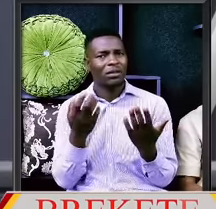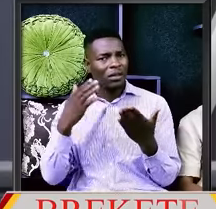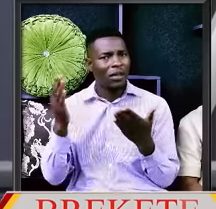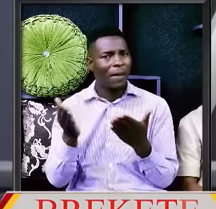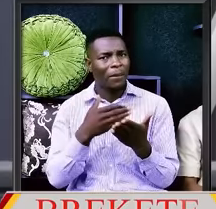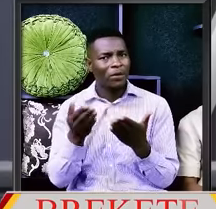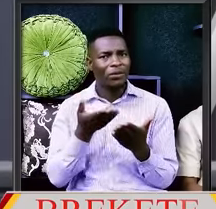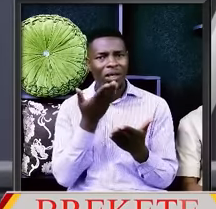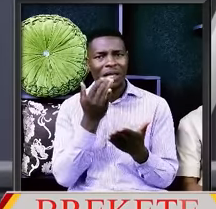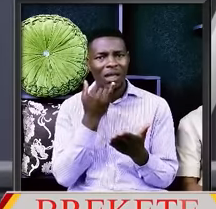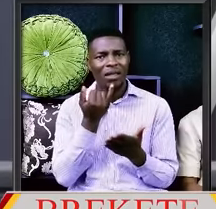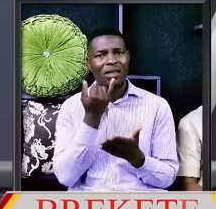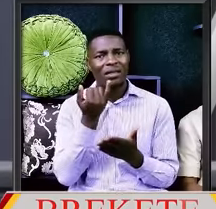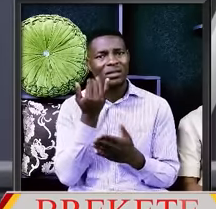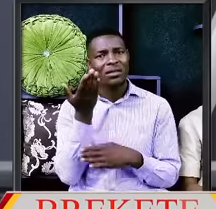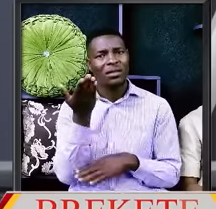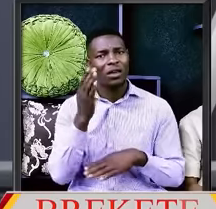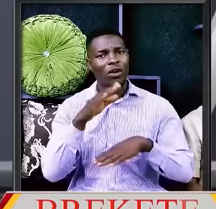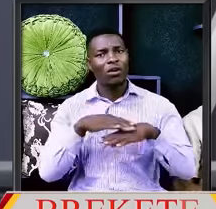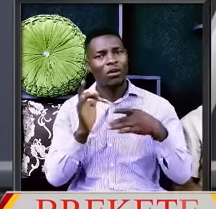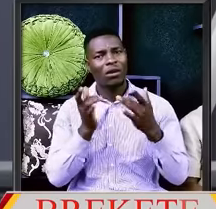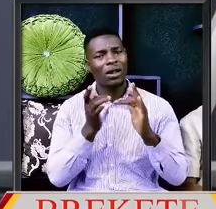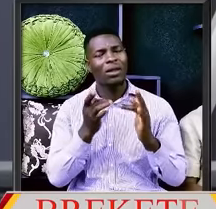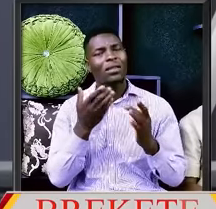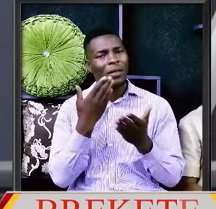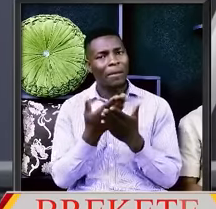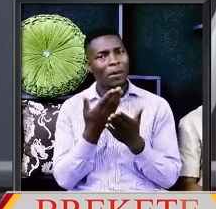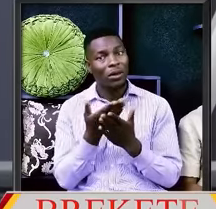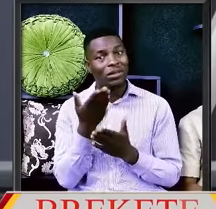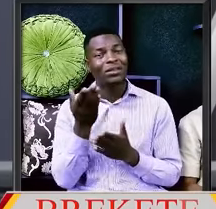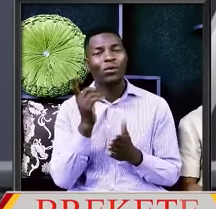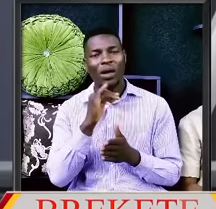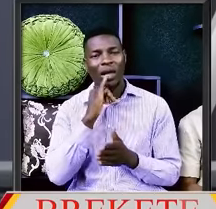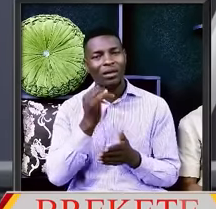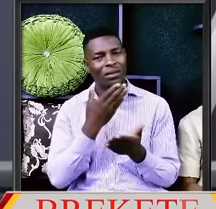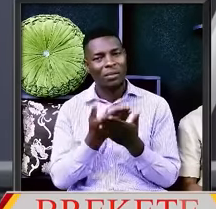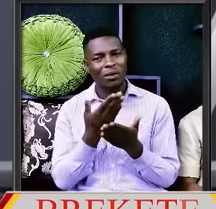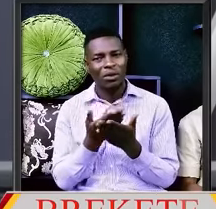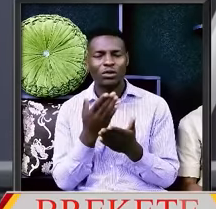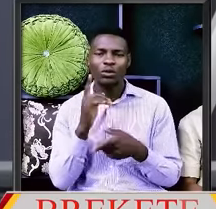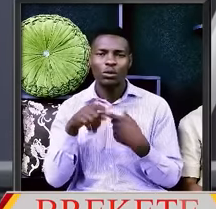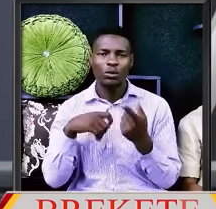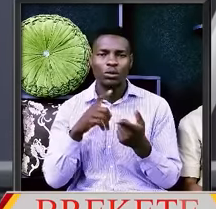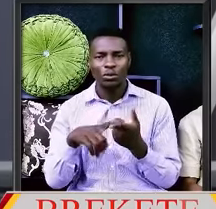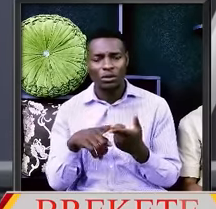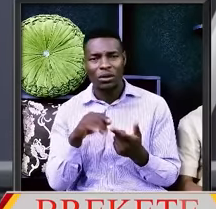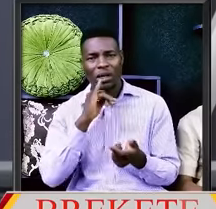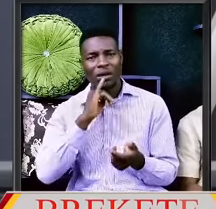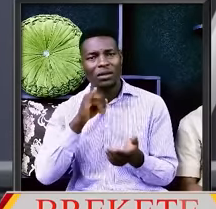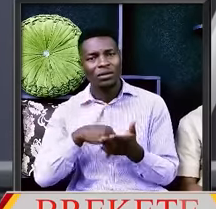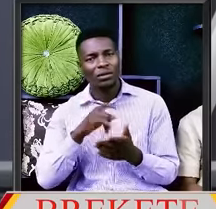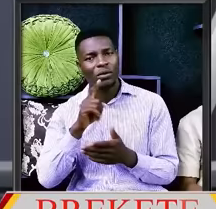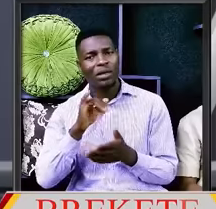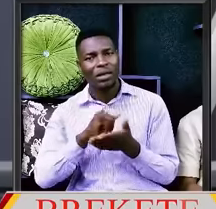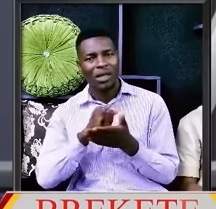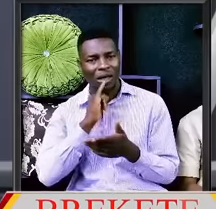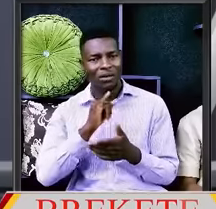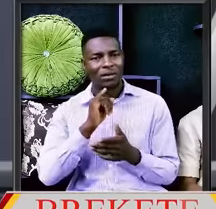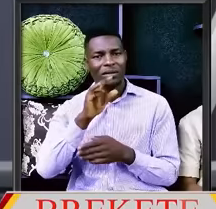on. Where is the money going to? Madam. Either while he was with the label before or after. All those things should be